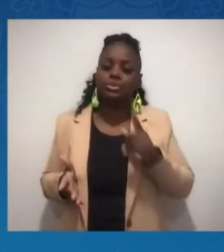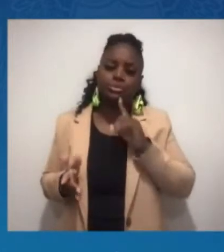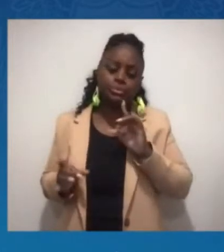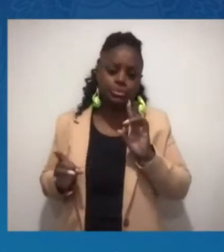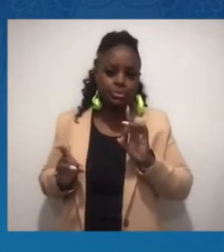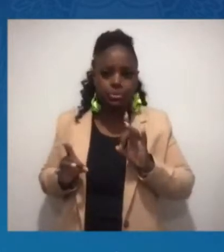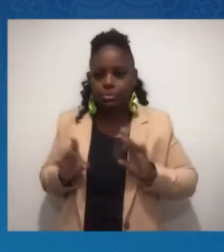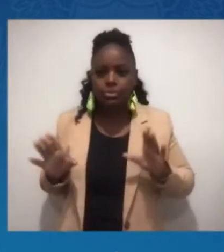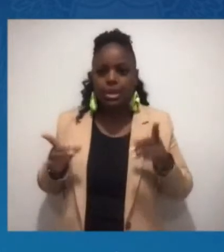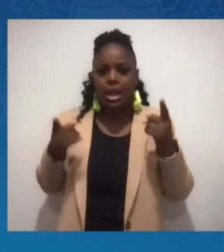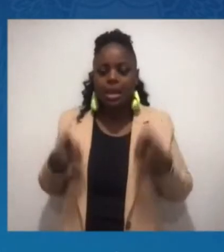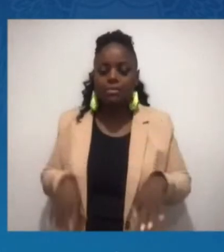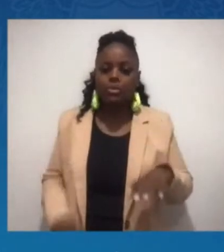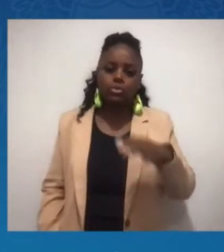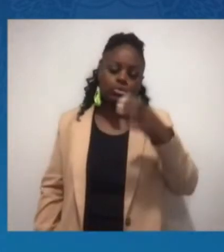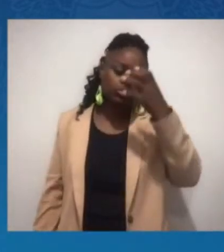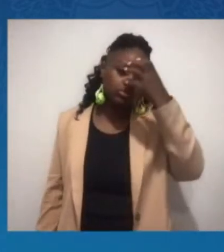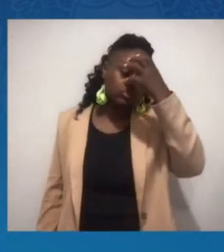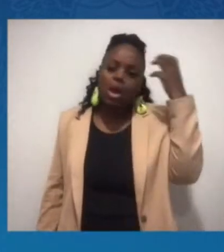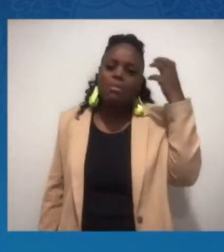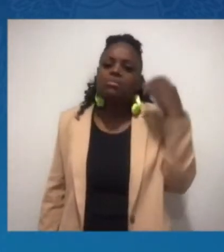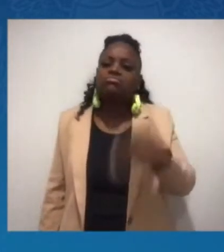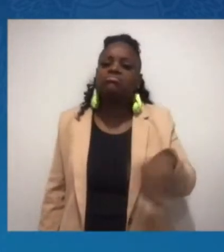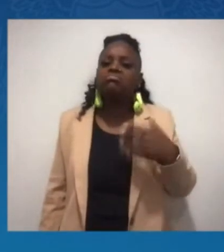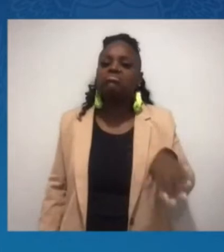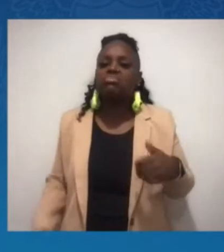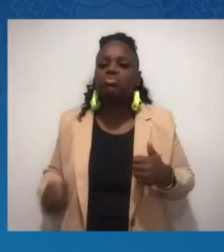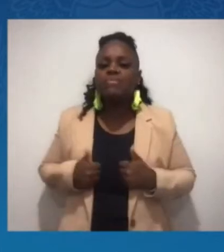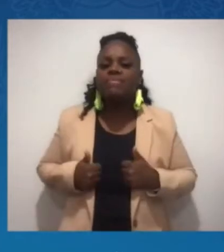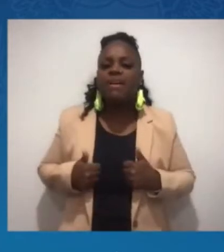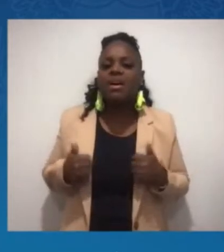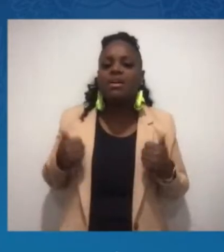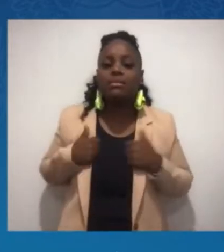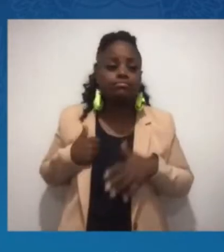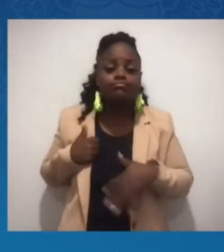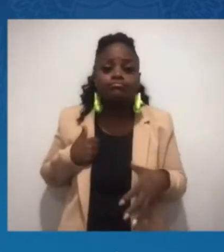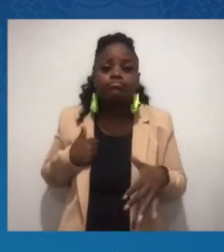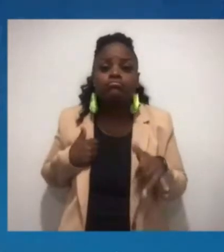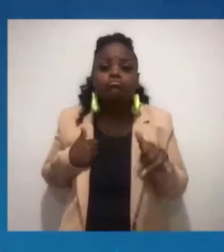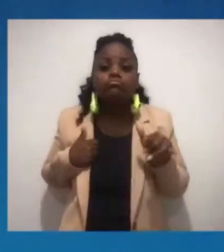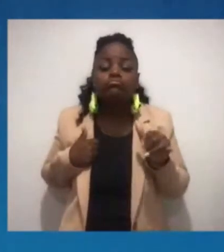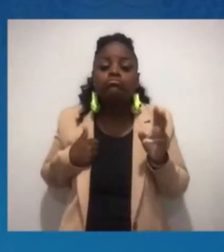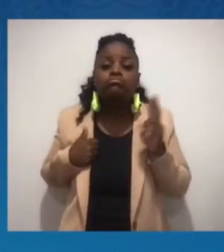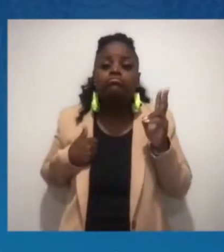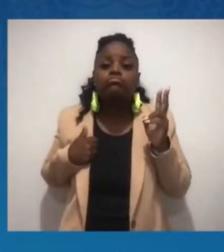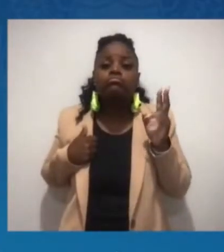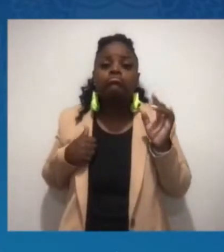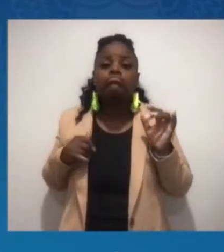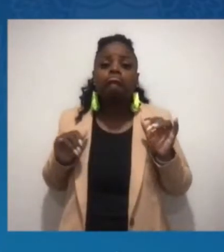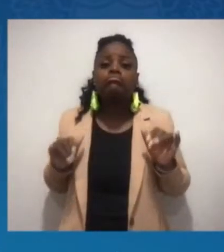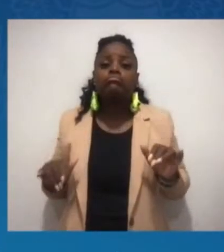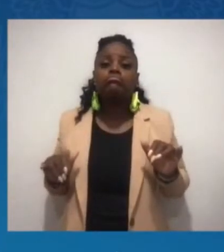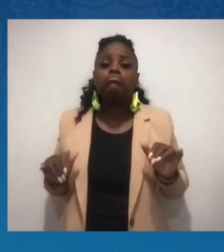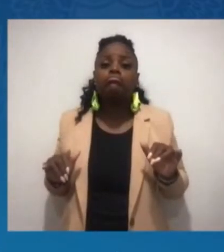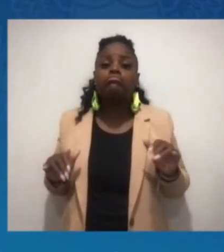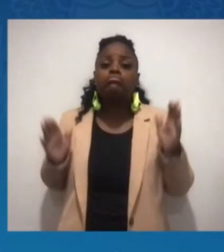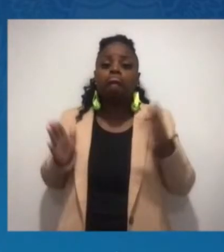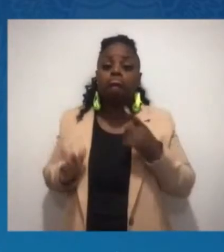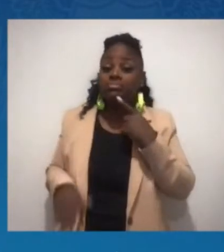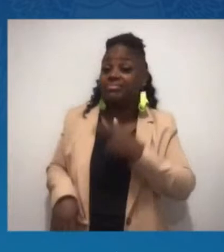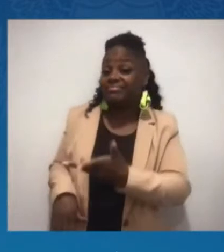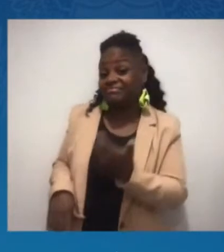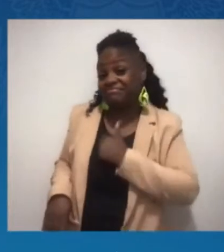and to then say to her, and you do not have the autonomy, the authority, as